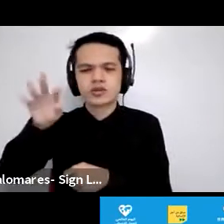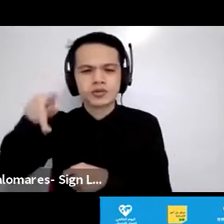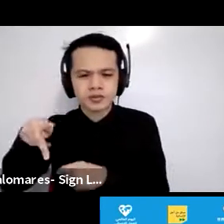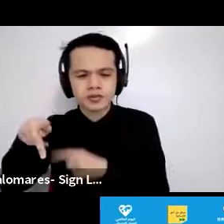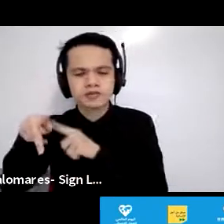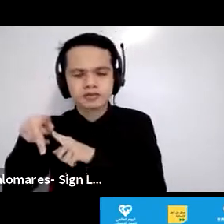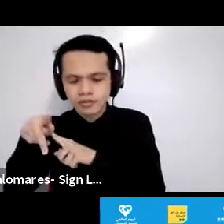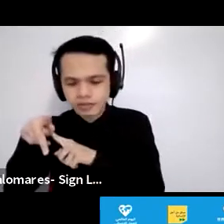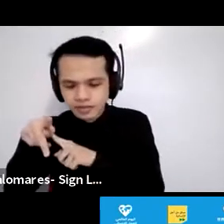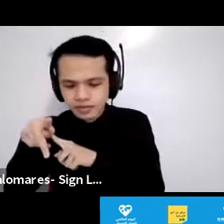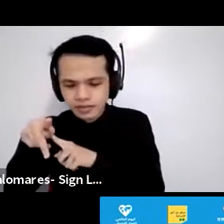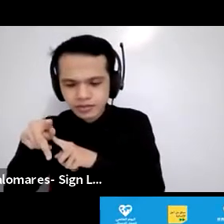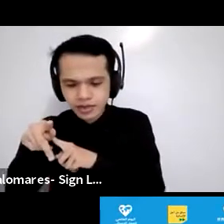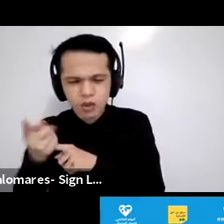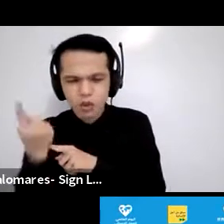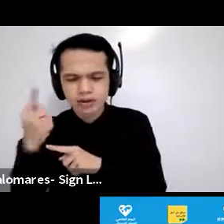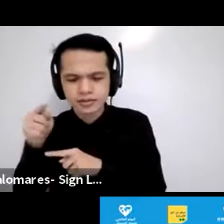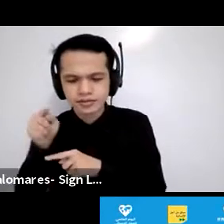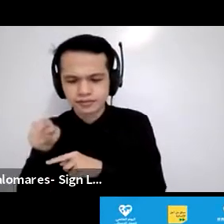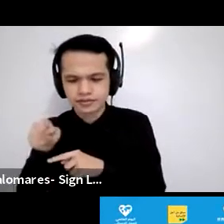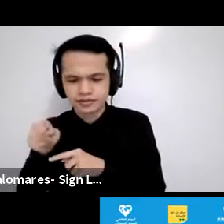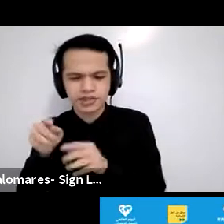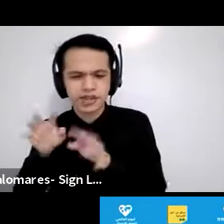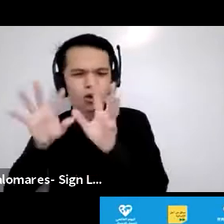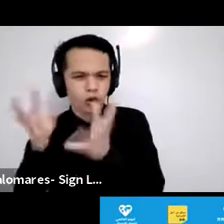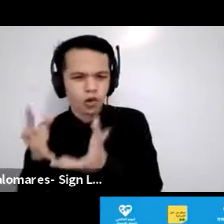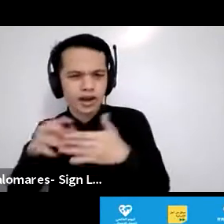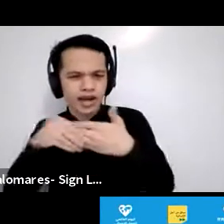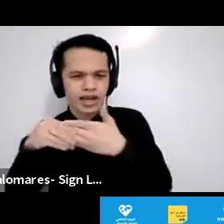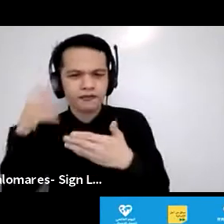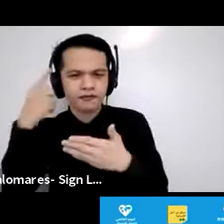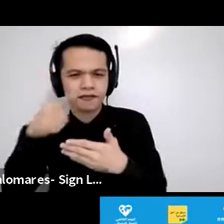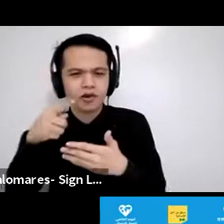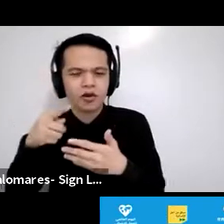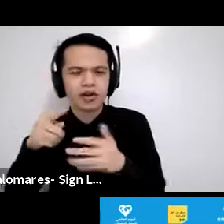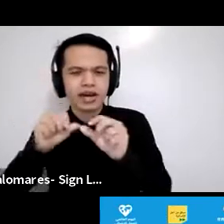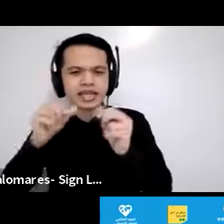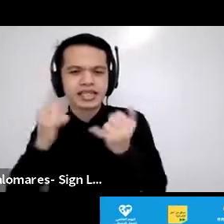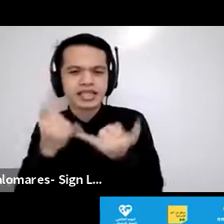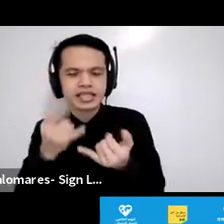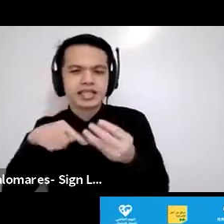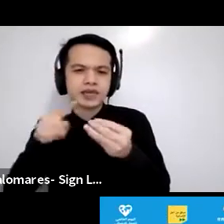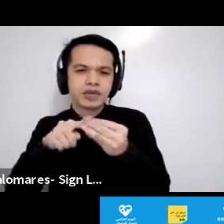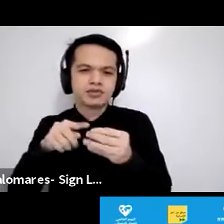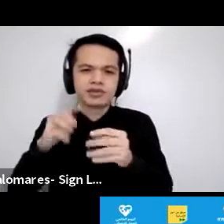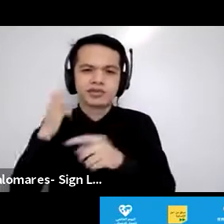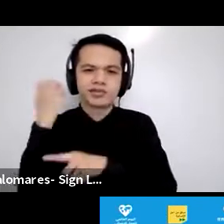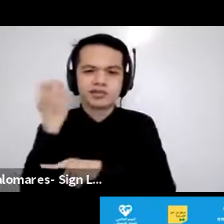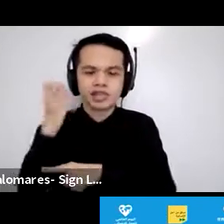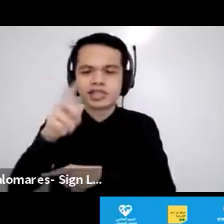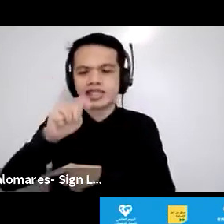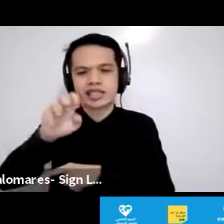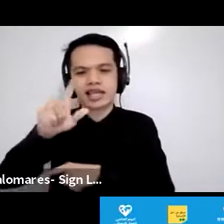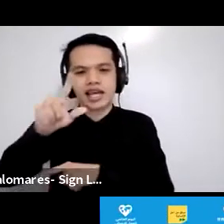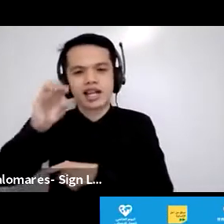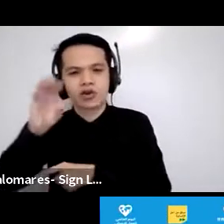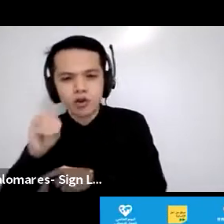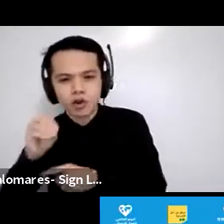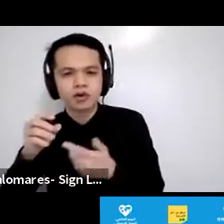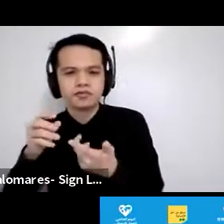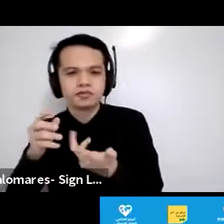being one of the global lead, you know, agency in terms of emergency telco